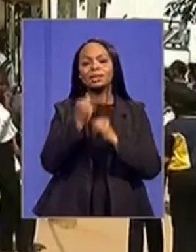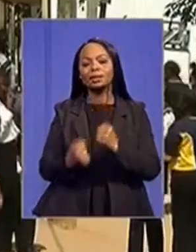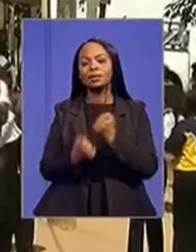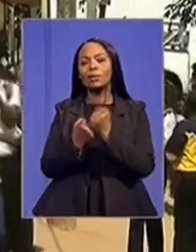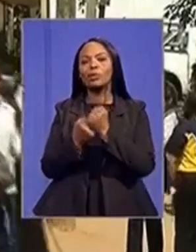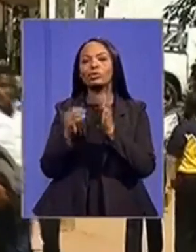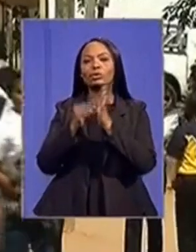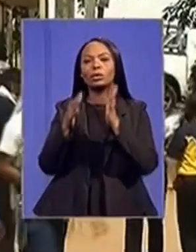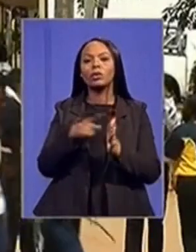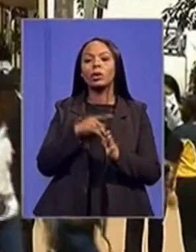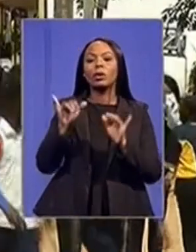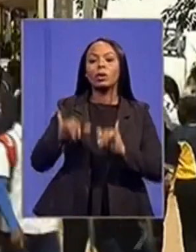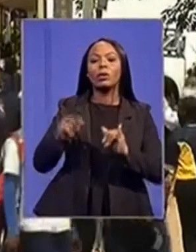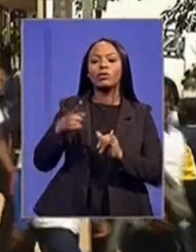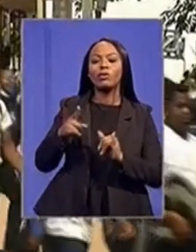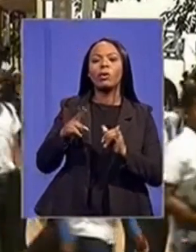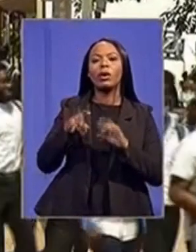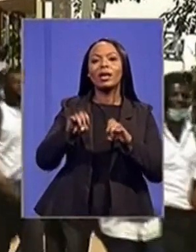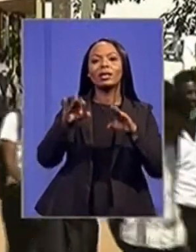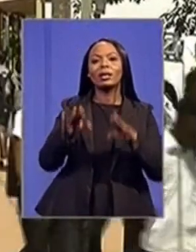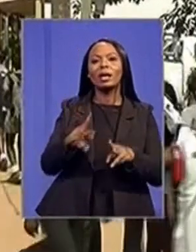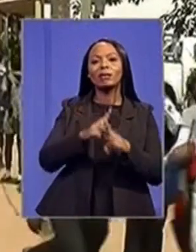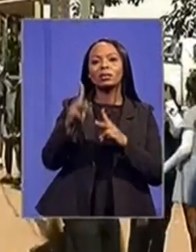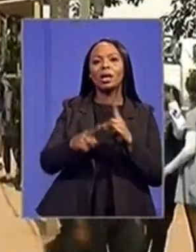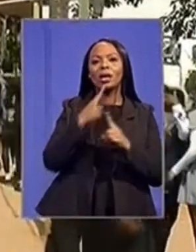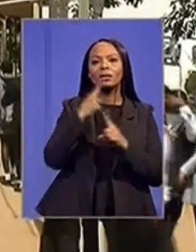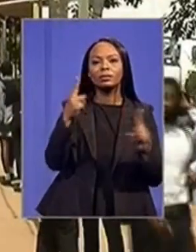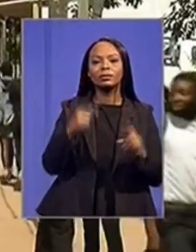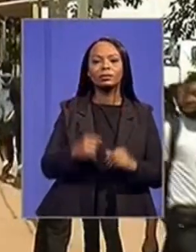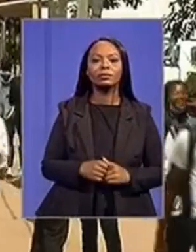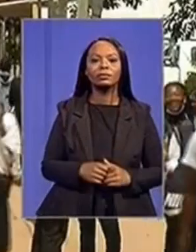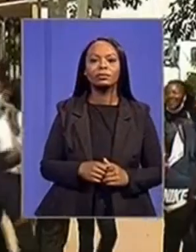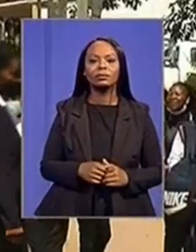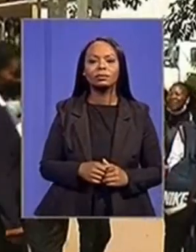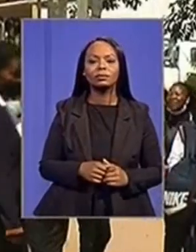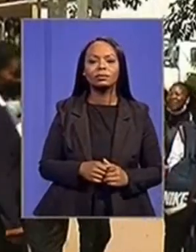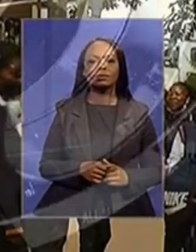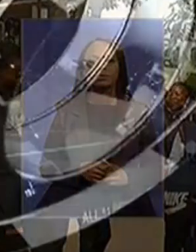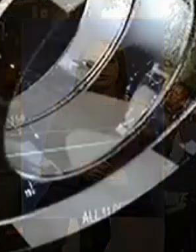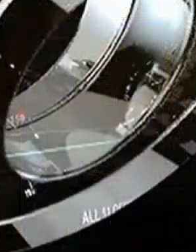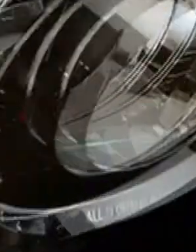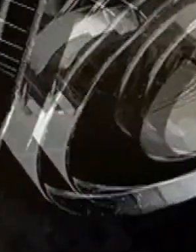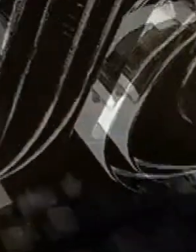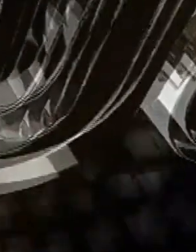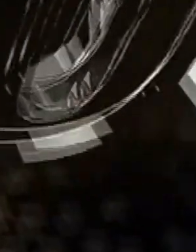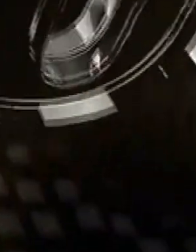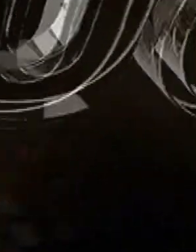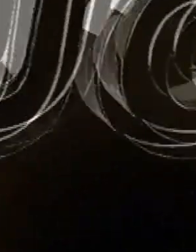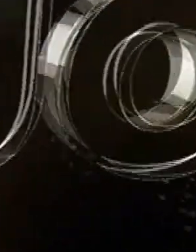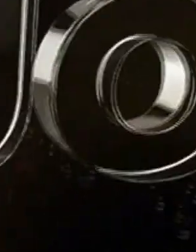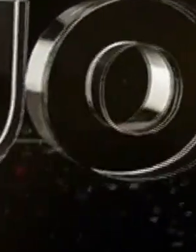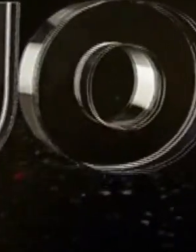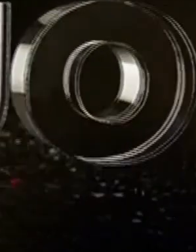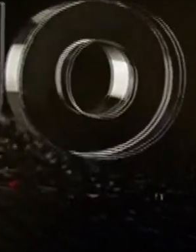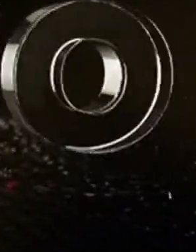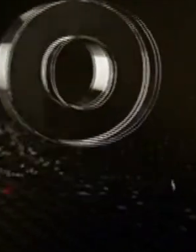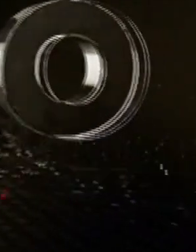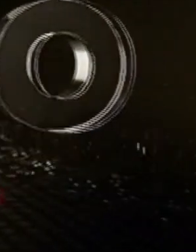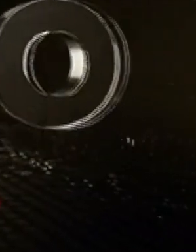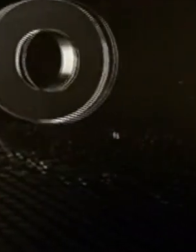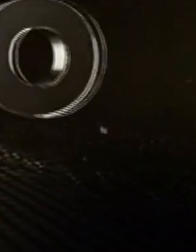ba lebelletse sephetho sa dihlahlobo tsa matriki ka yona.